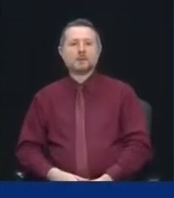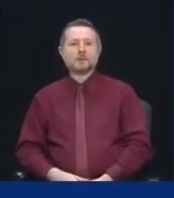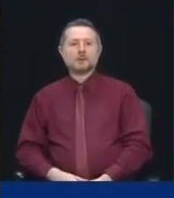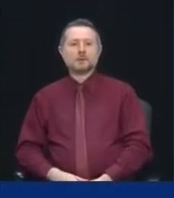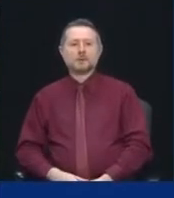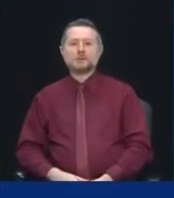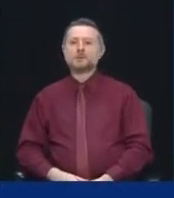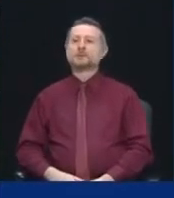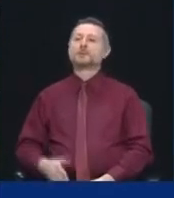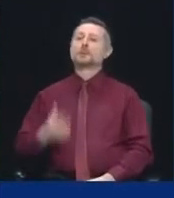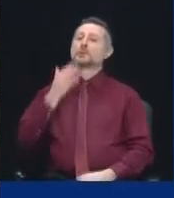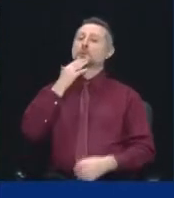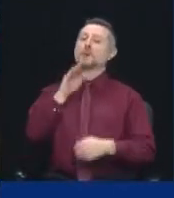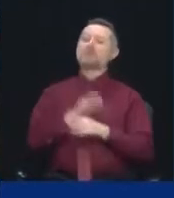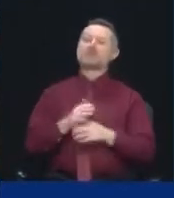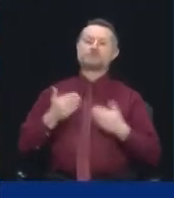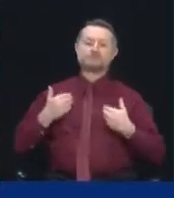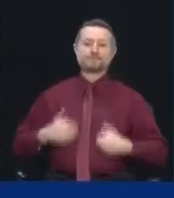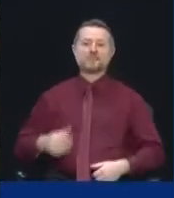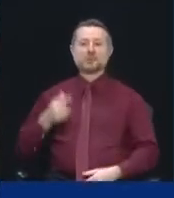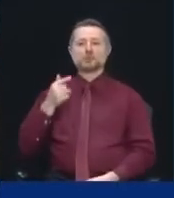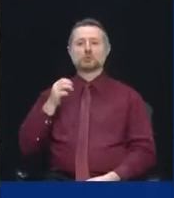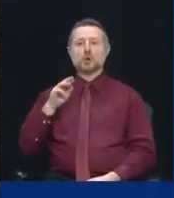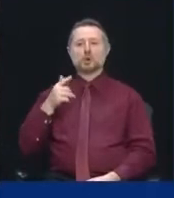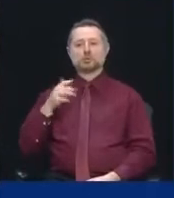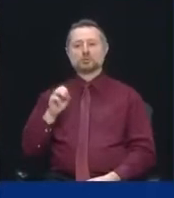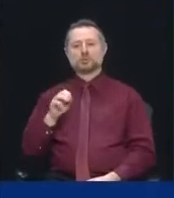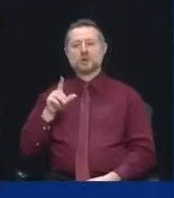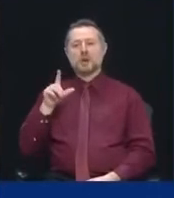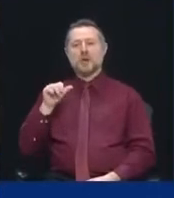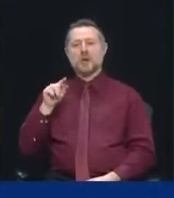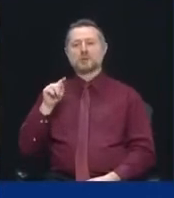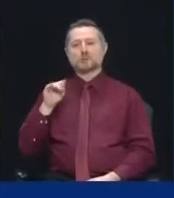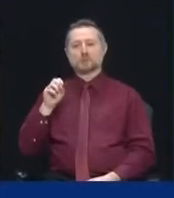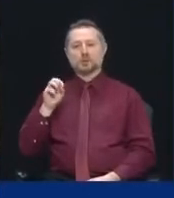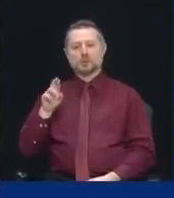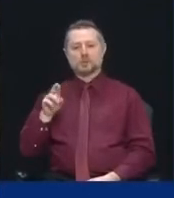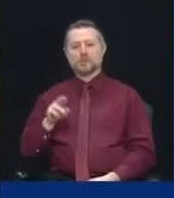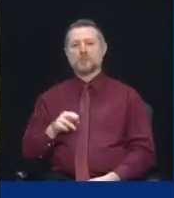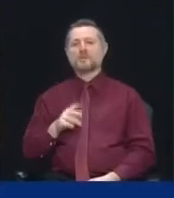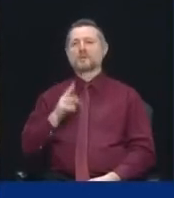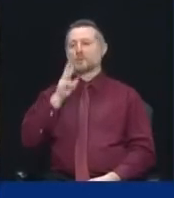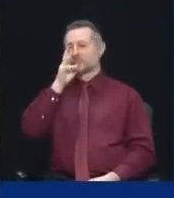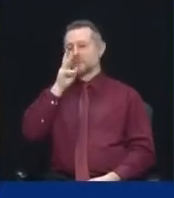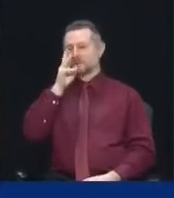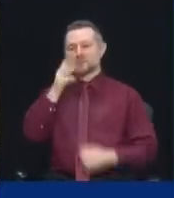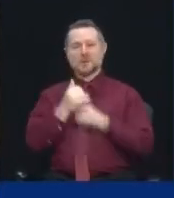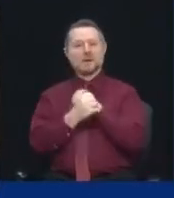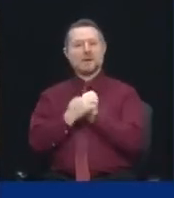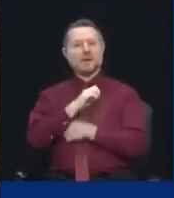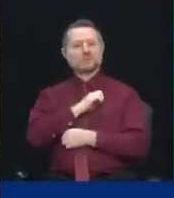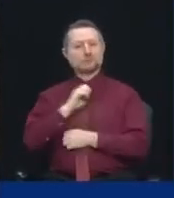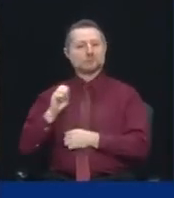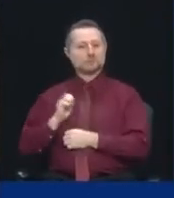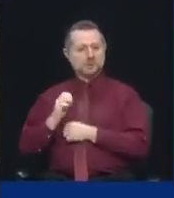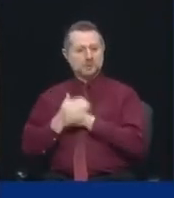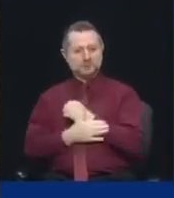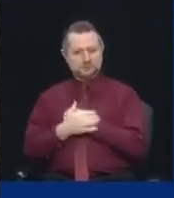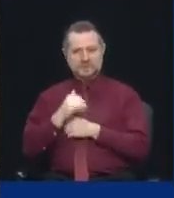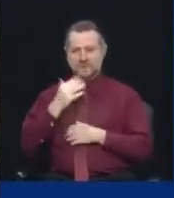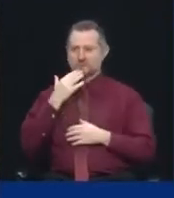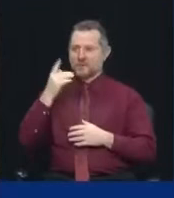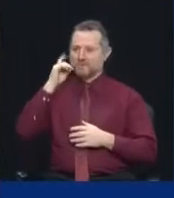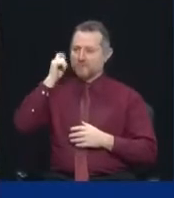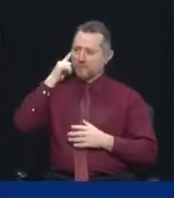Good afternoon. I'm George Latimer, Westchester County Executive, and we want to thank the governor and his team for terrific leadership that has helped us in